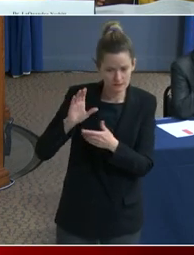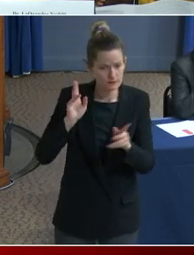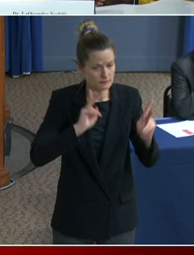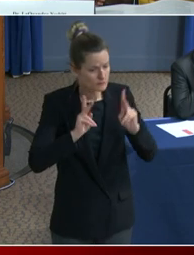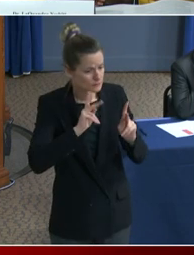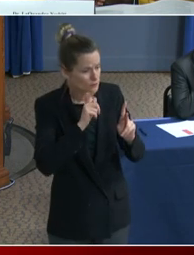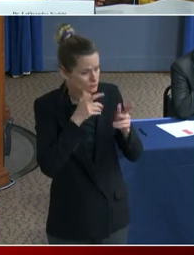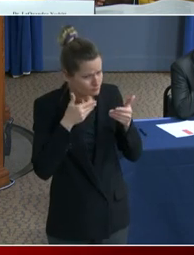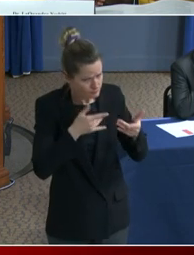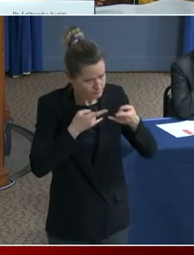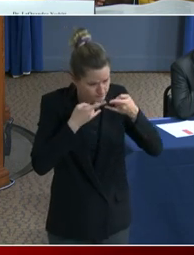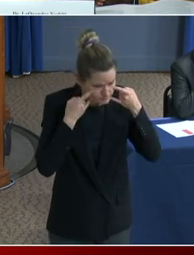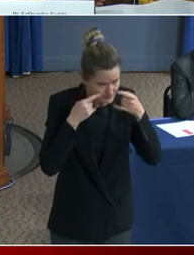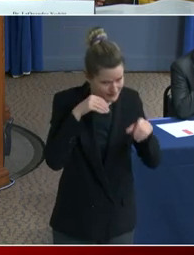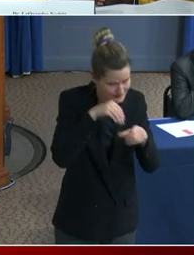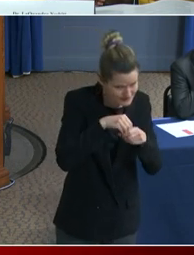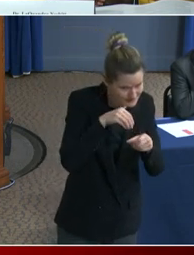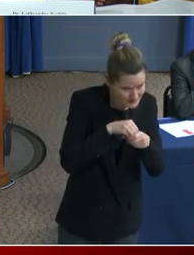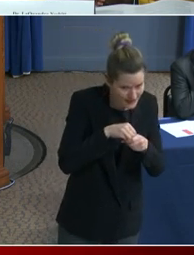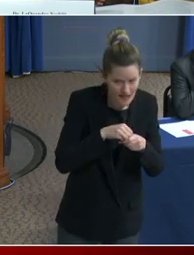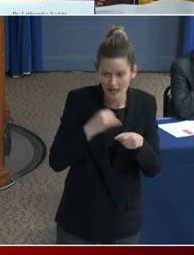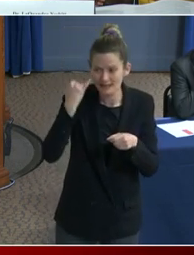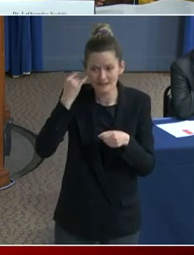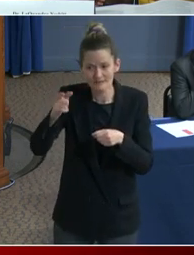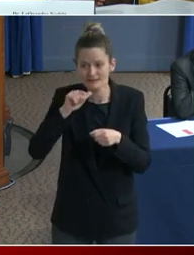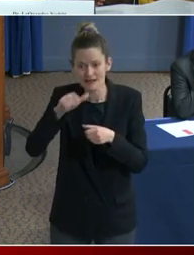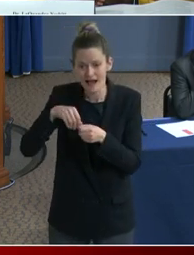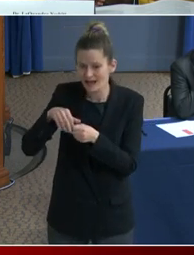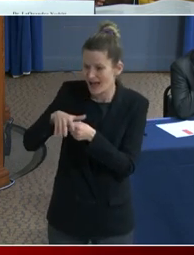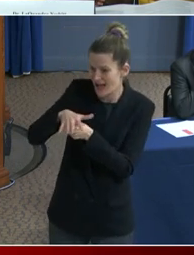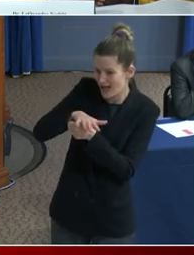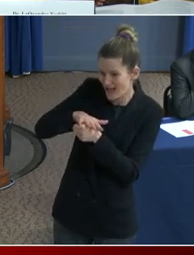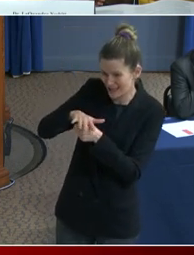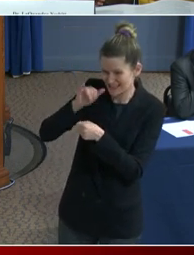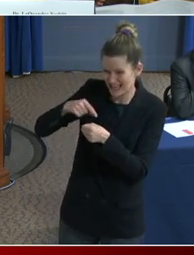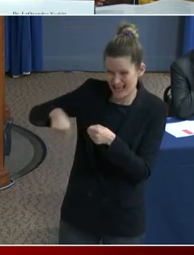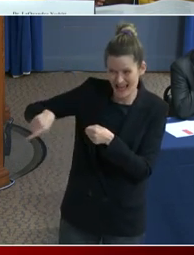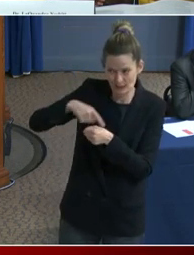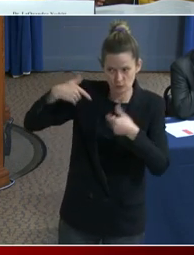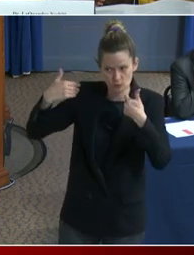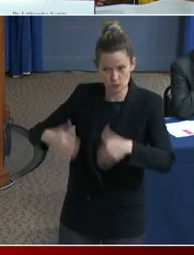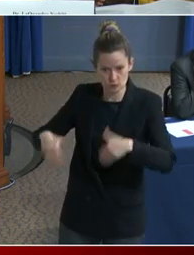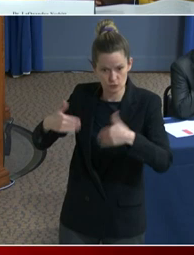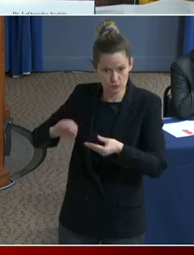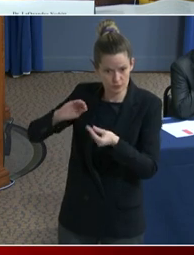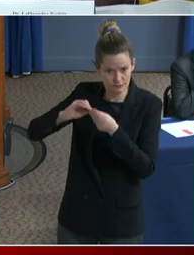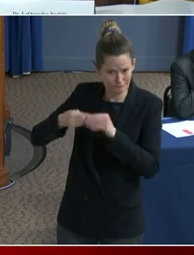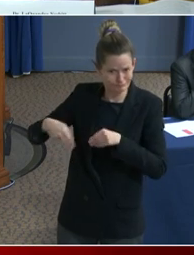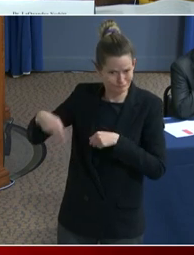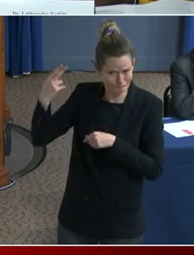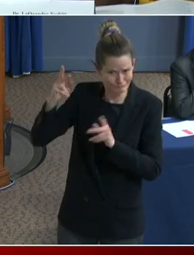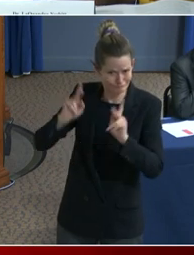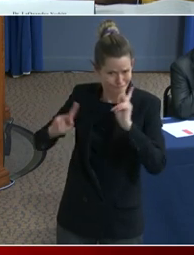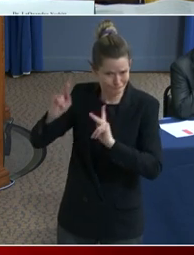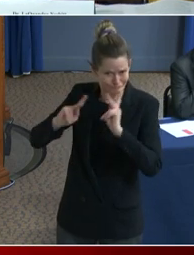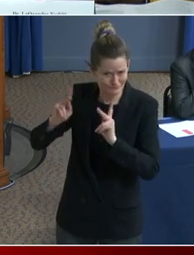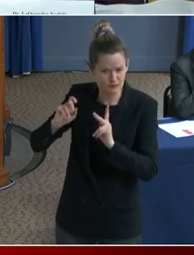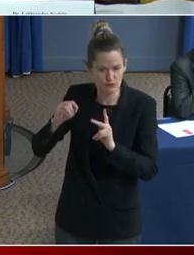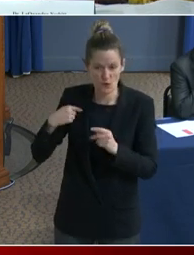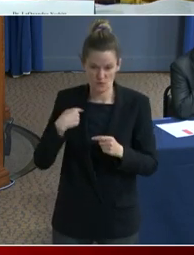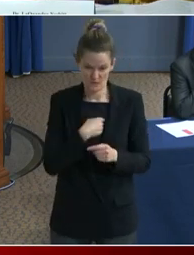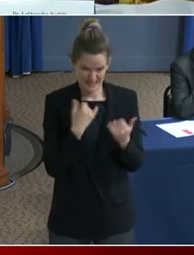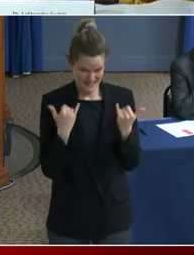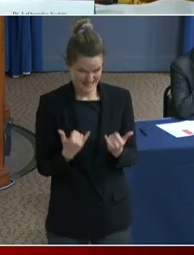in public if they are in areas of substantial or high transmission. And currently, we are classified in